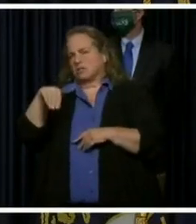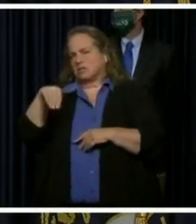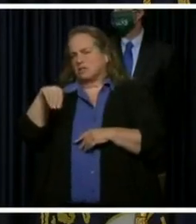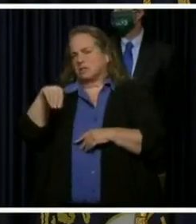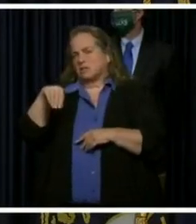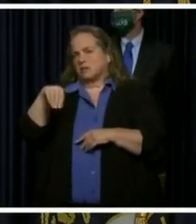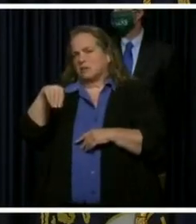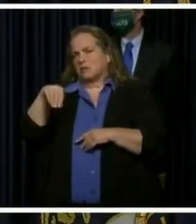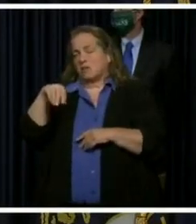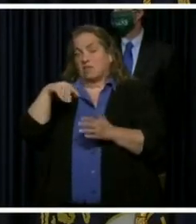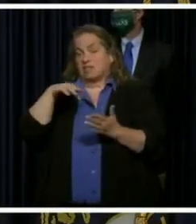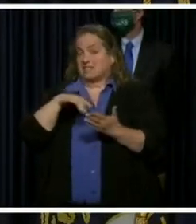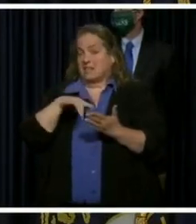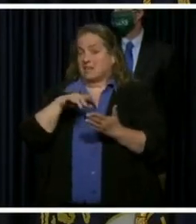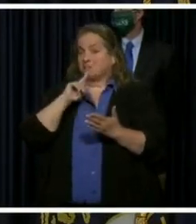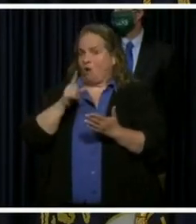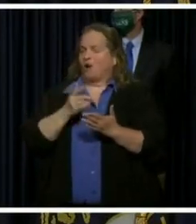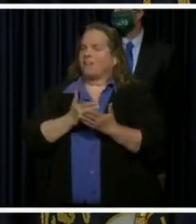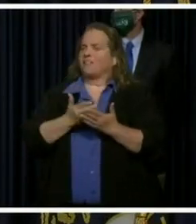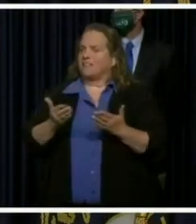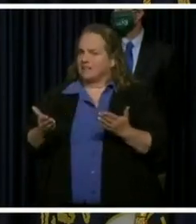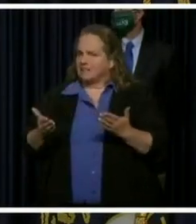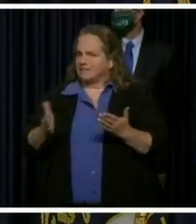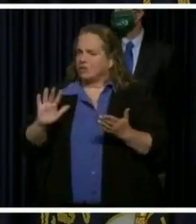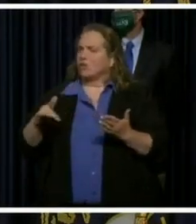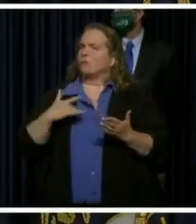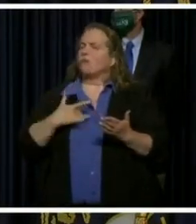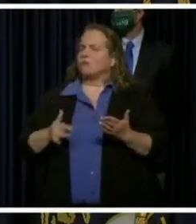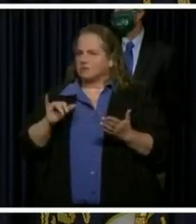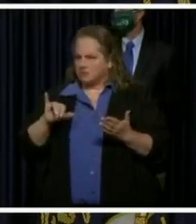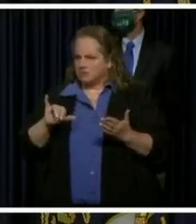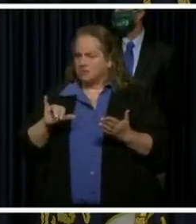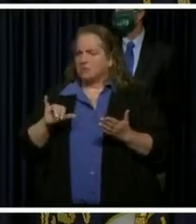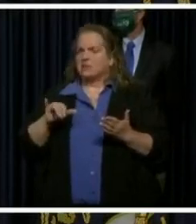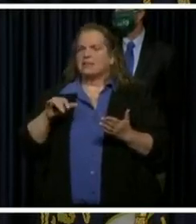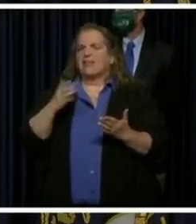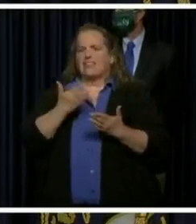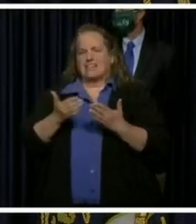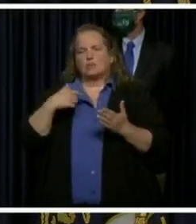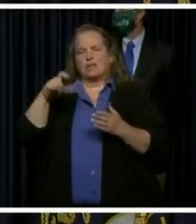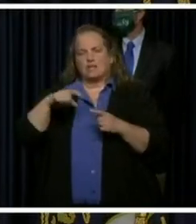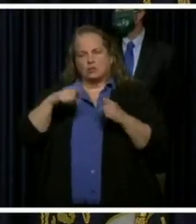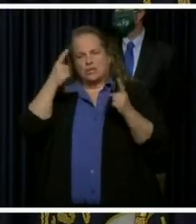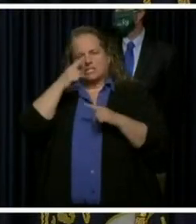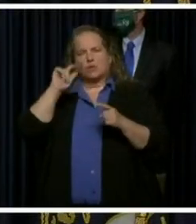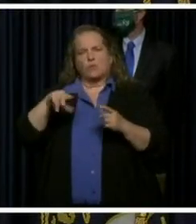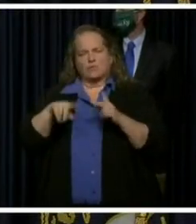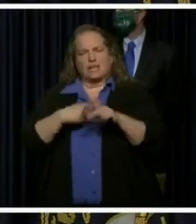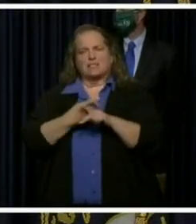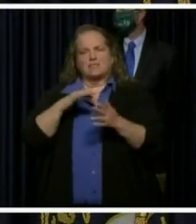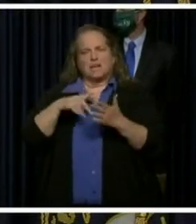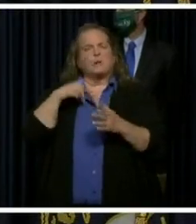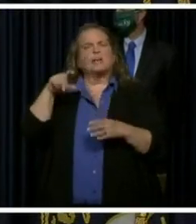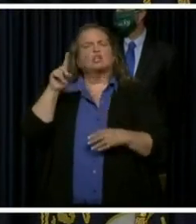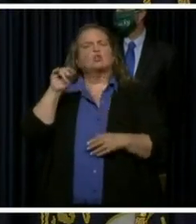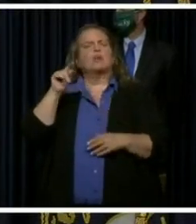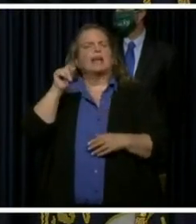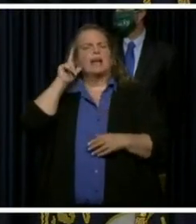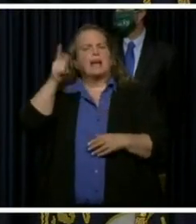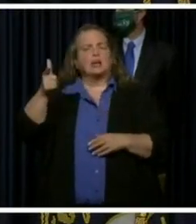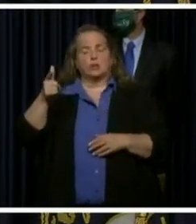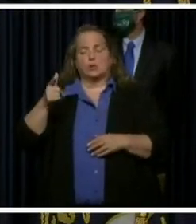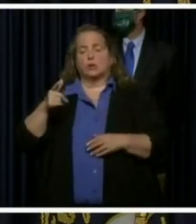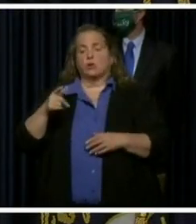bit. Those studies are things that we consider. I think we need to do it a little bit later, because when the prevalence